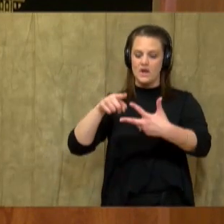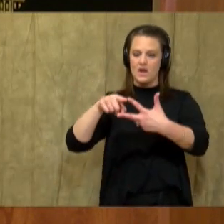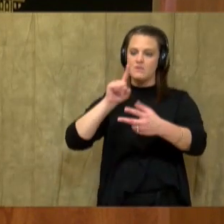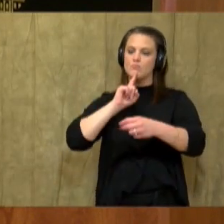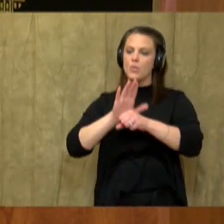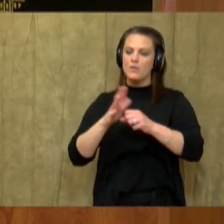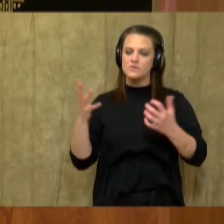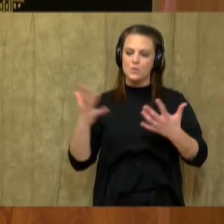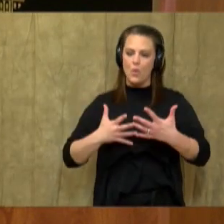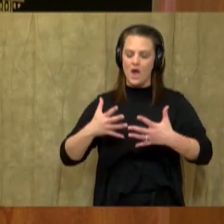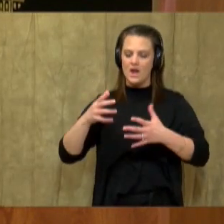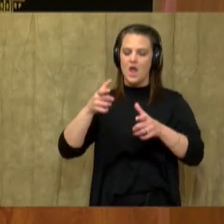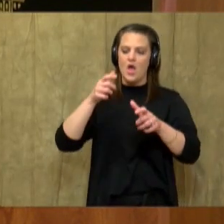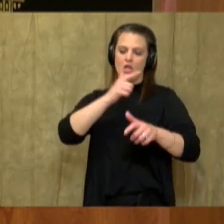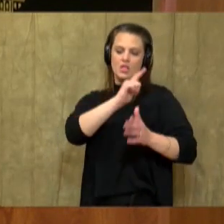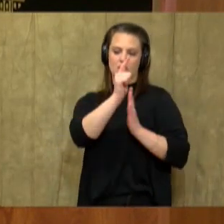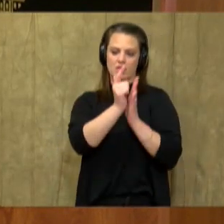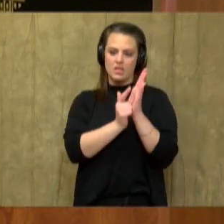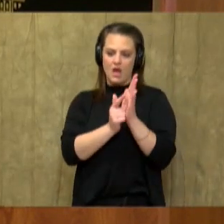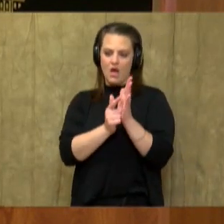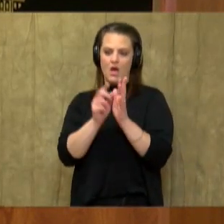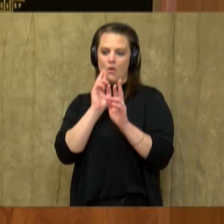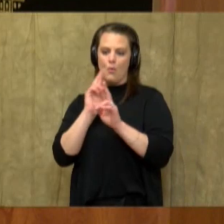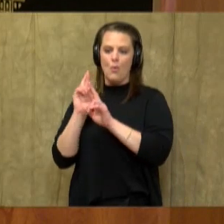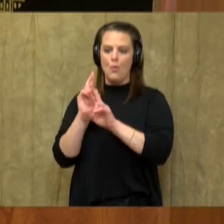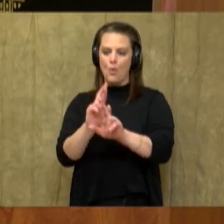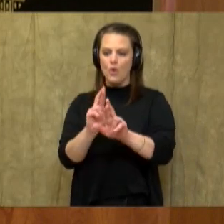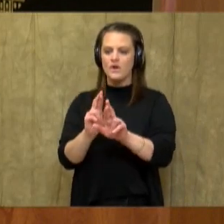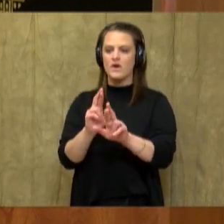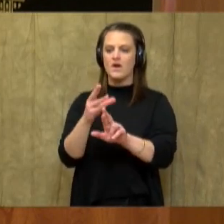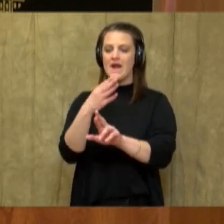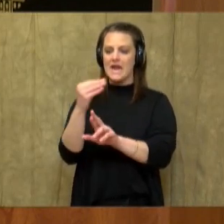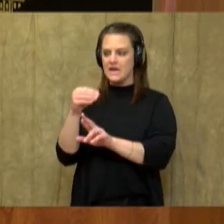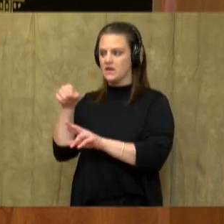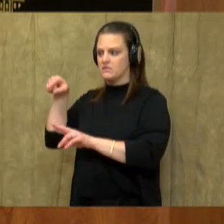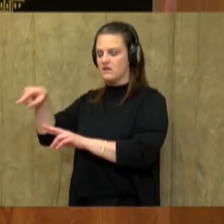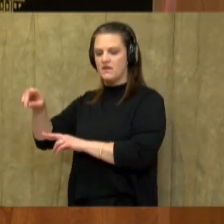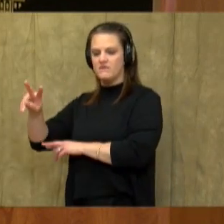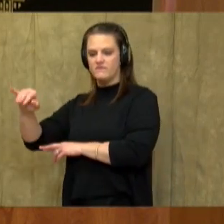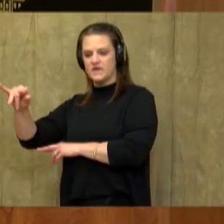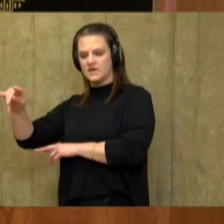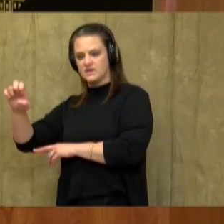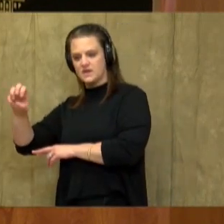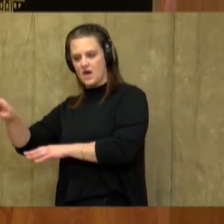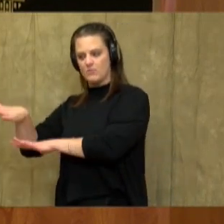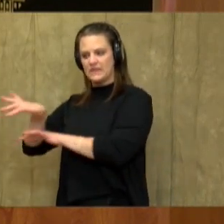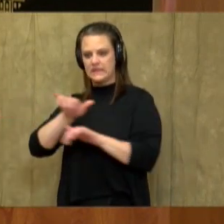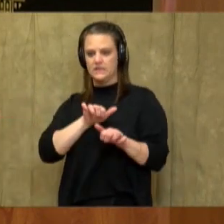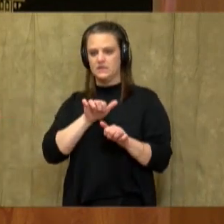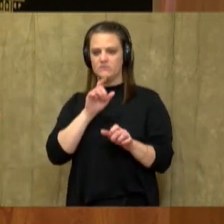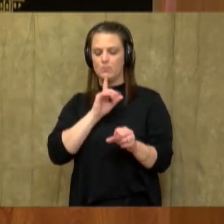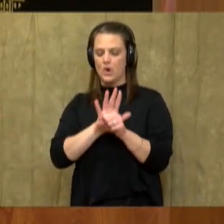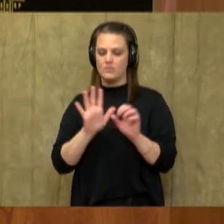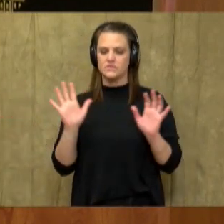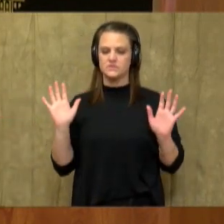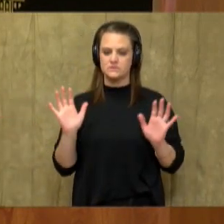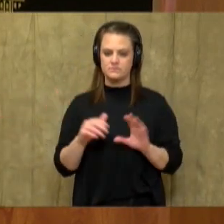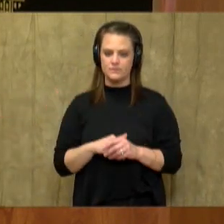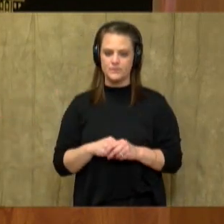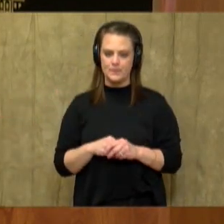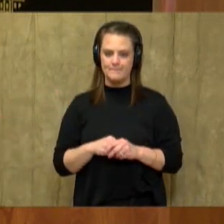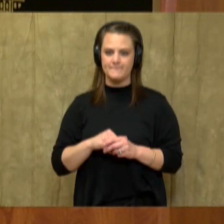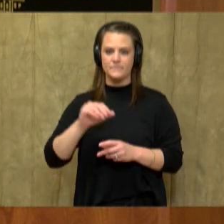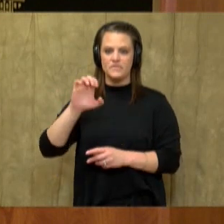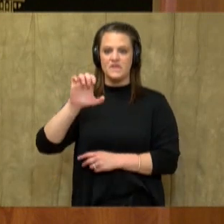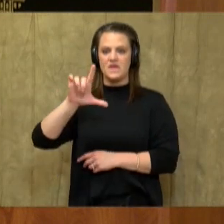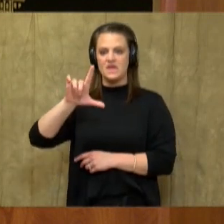things: to restore law and order and to get the United States out of Vietnam. The result of the election is shown on the screen. The electoral